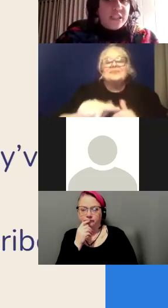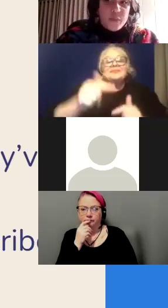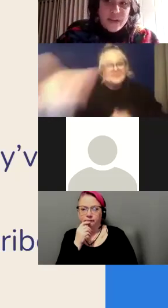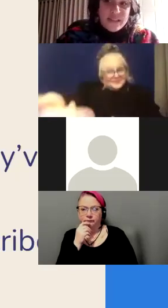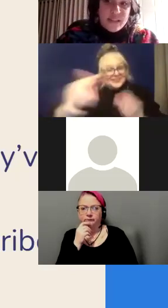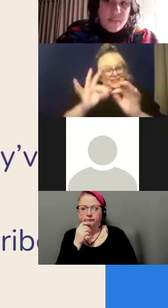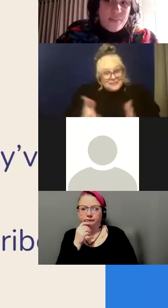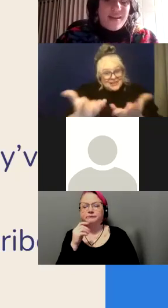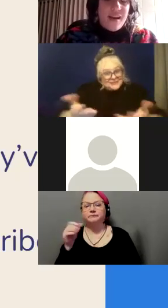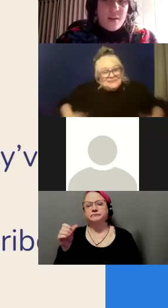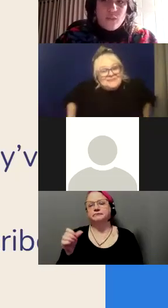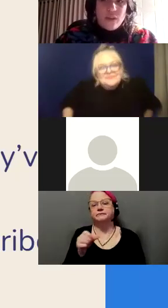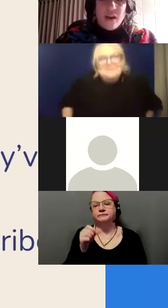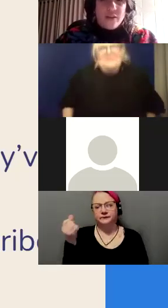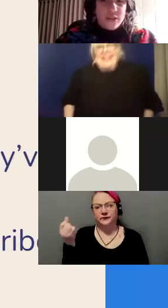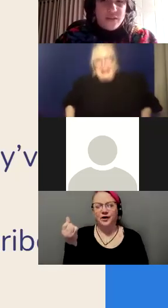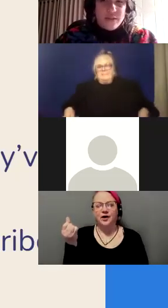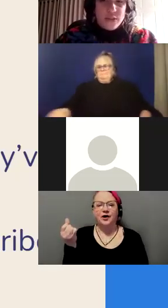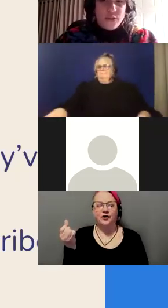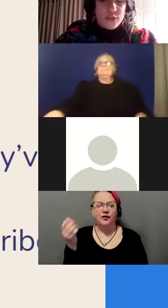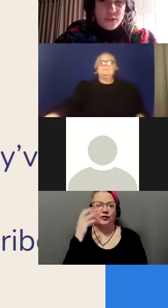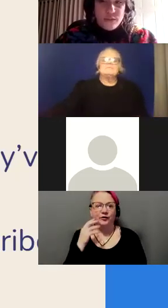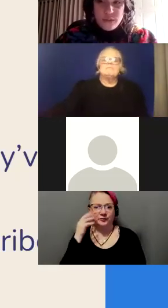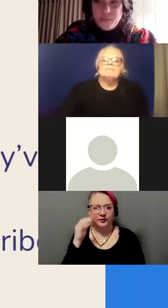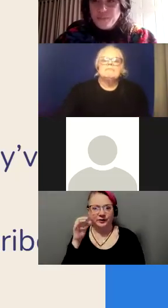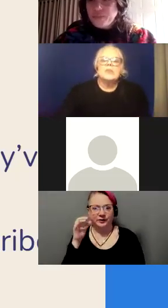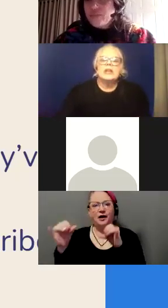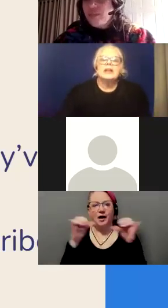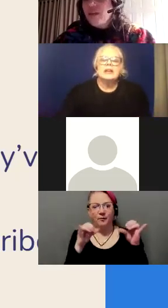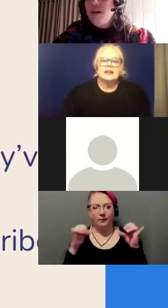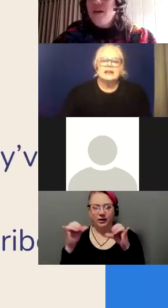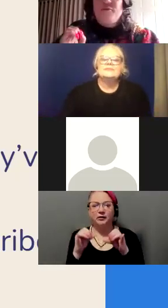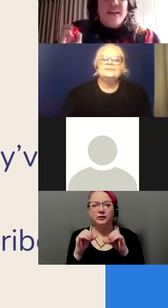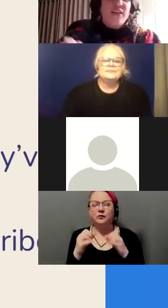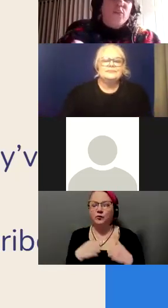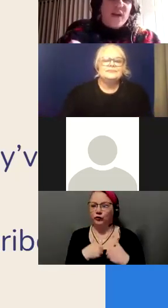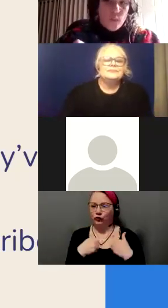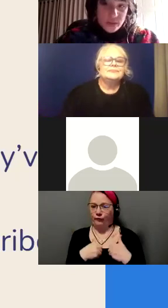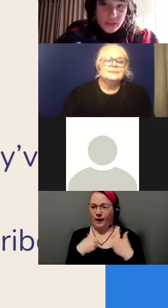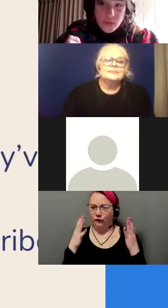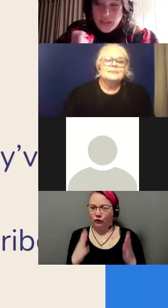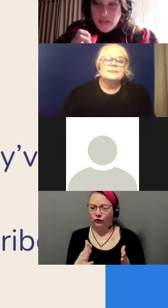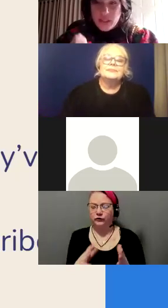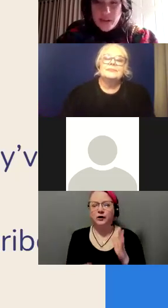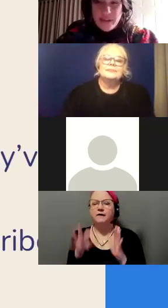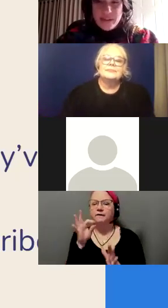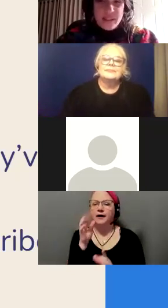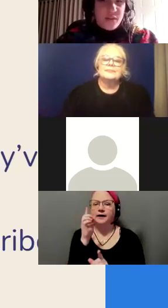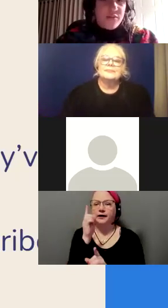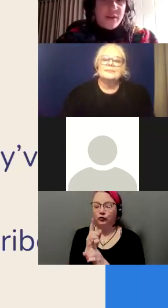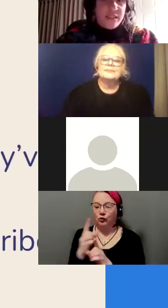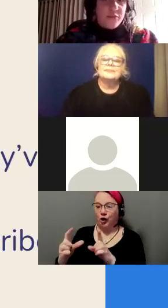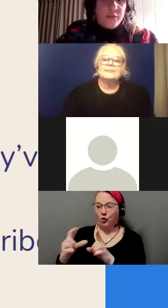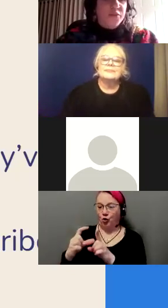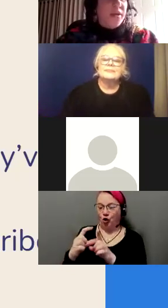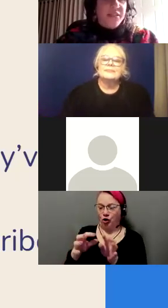Another experience that may be common with other survivors you've served, finding the right words for what they've experienced can be